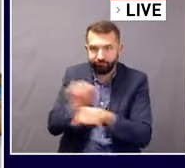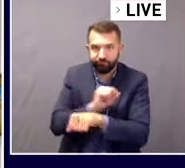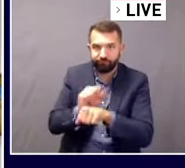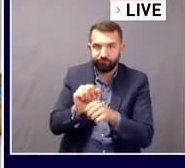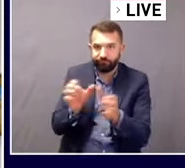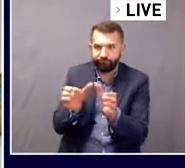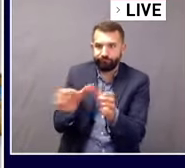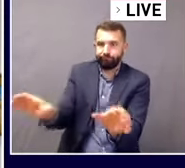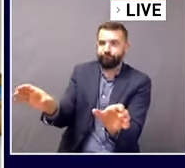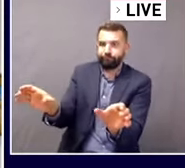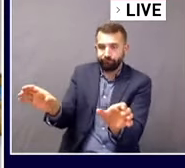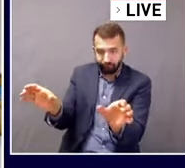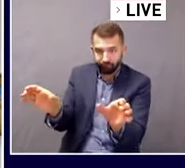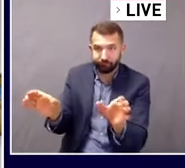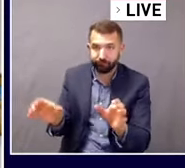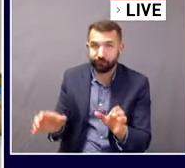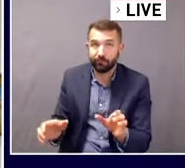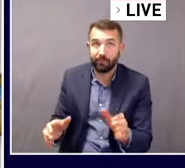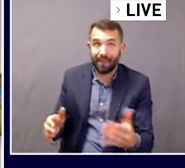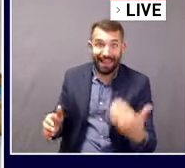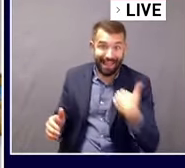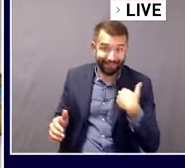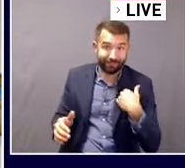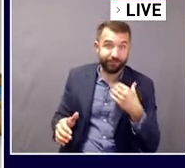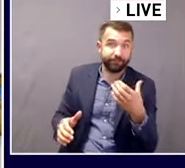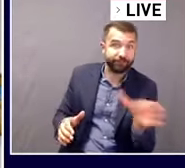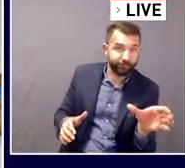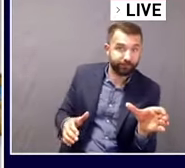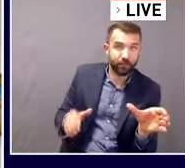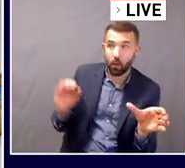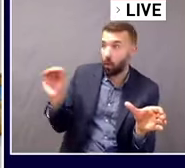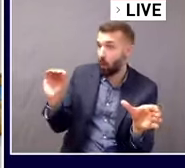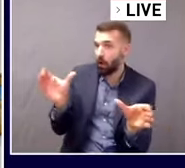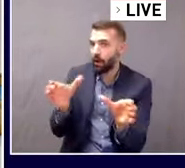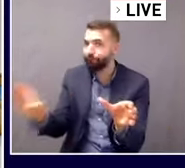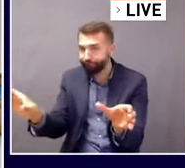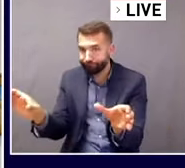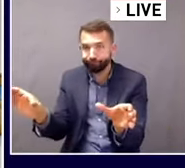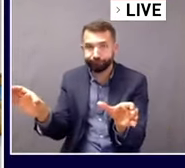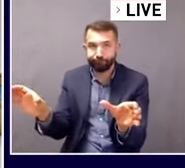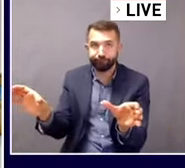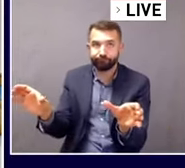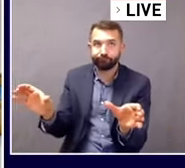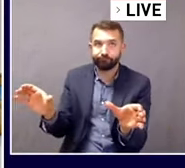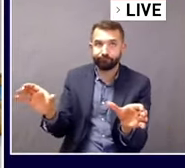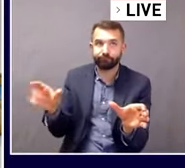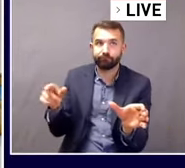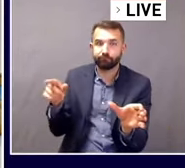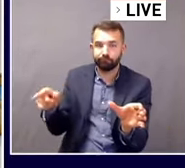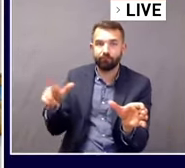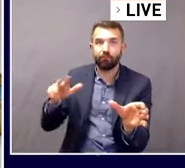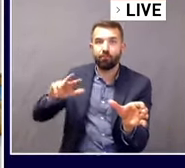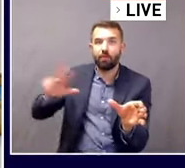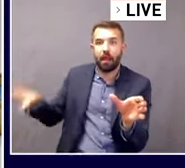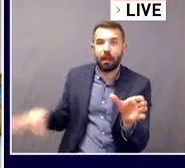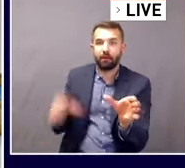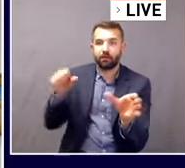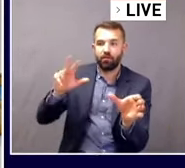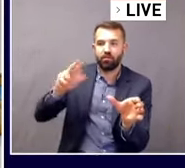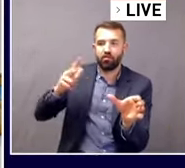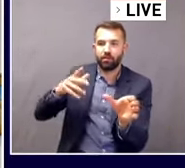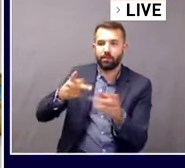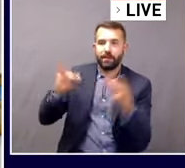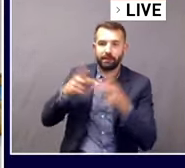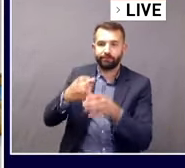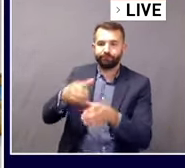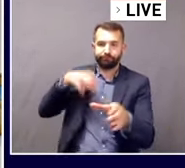individuals who are positive and those, really 3 types of sections. Those for individuals who have been confirmed to be